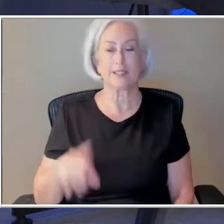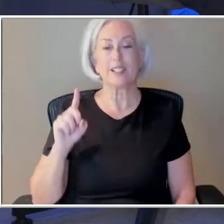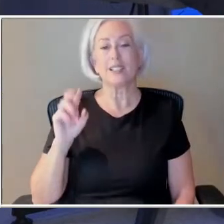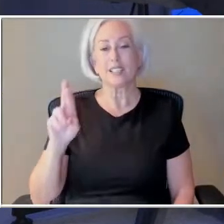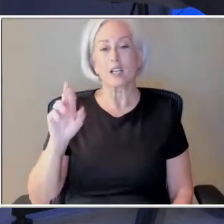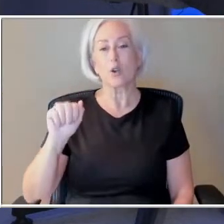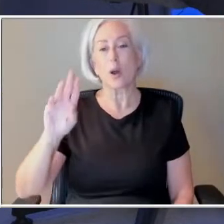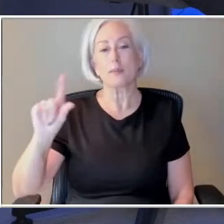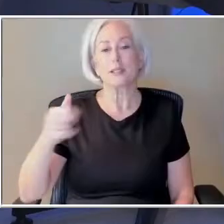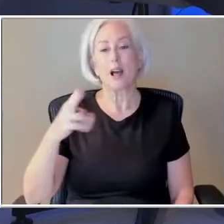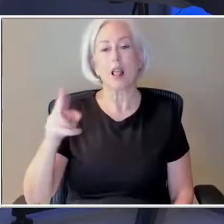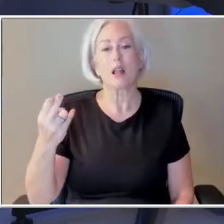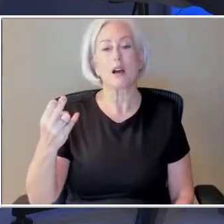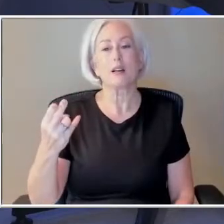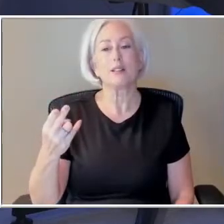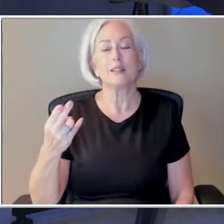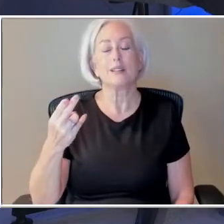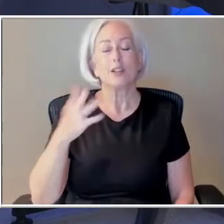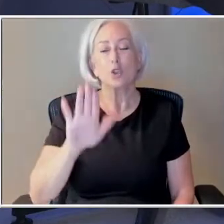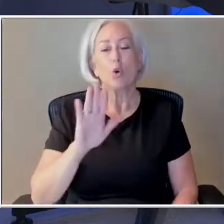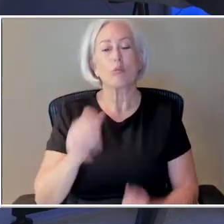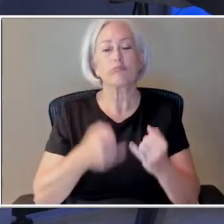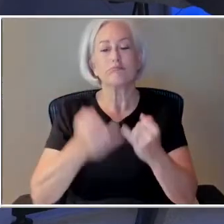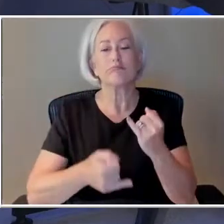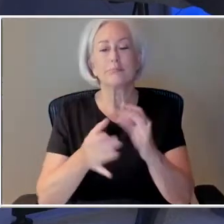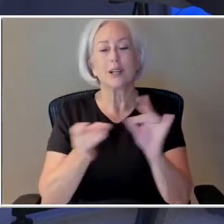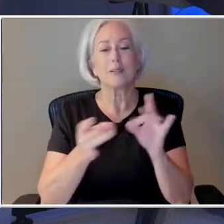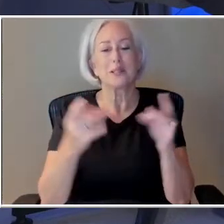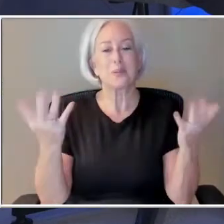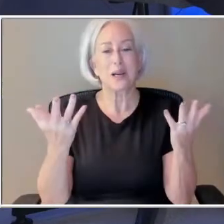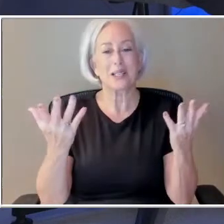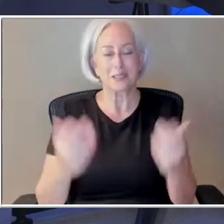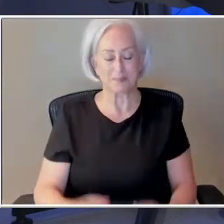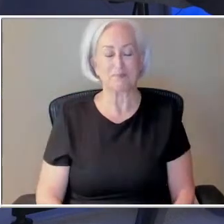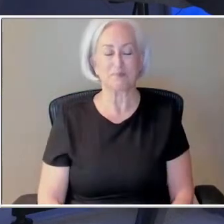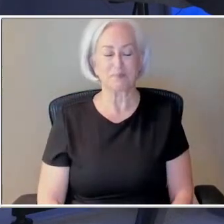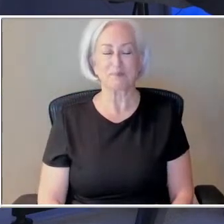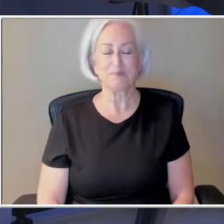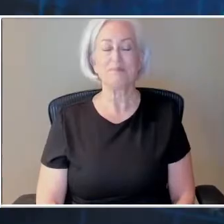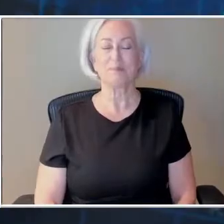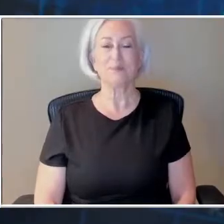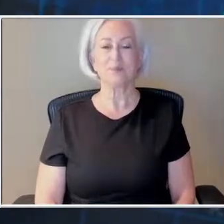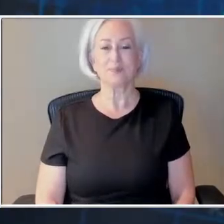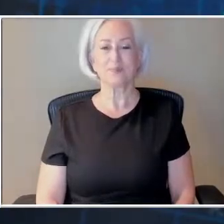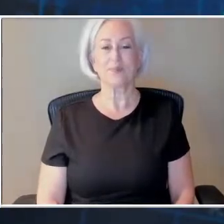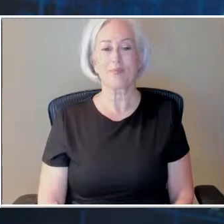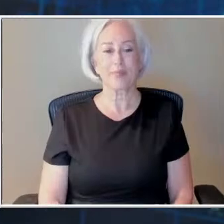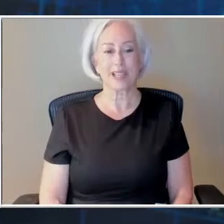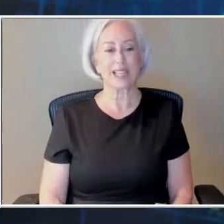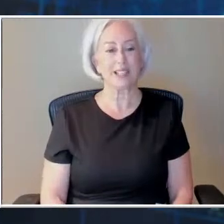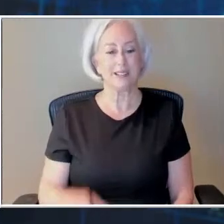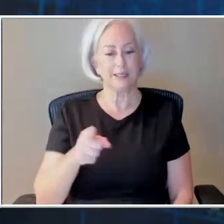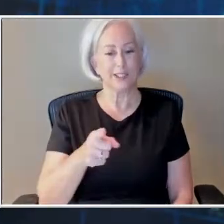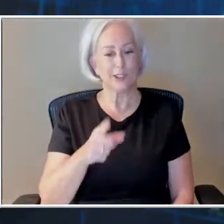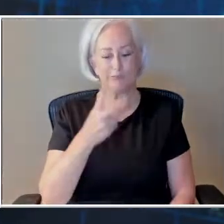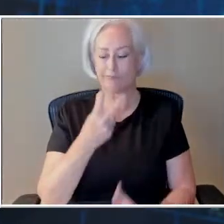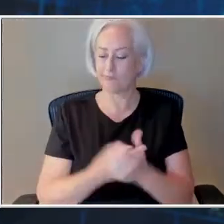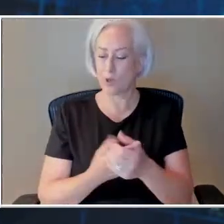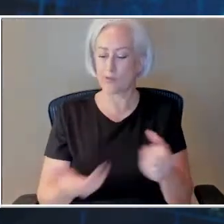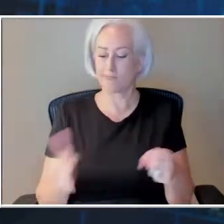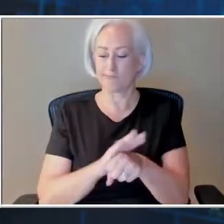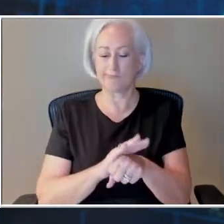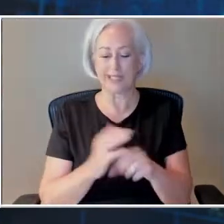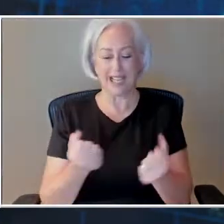our viewers to take away most from this conversation? Absolutely. I mean, I think that, you both covered everything, so I'll tell you,